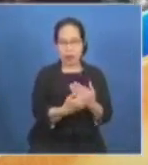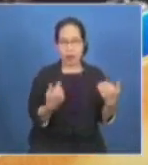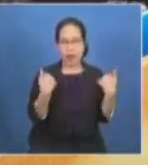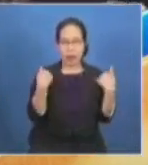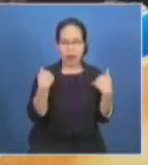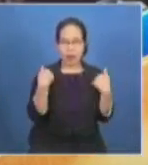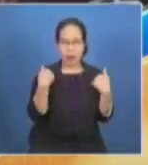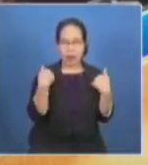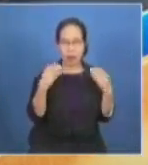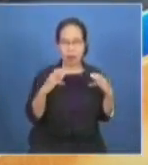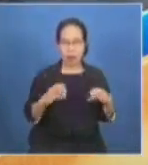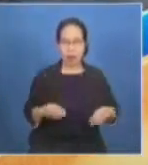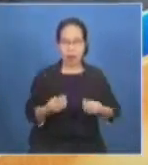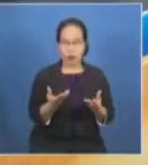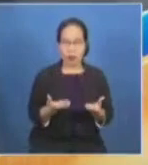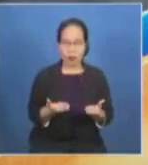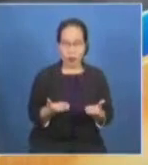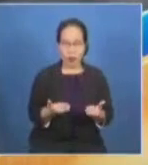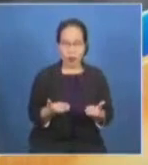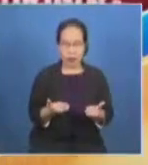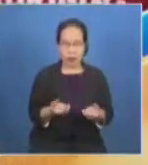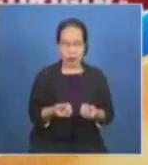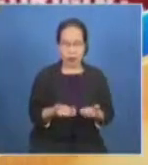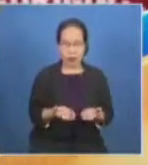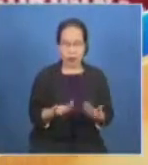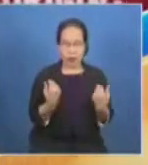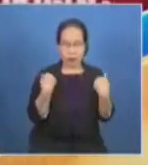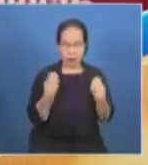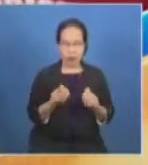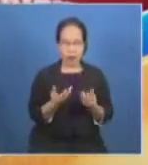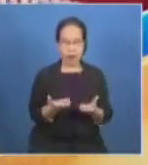ask. And if I have, I give them.